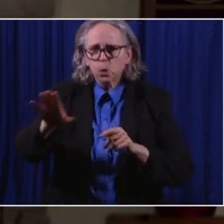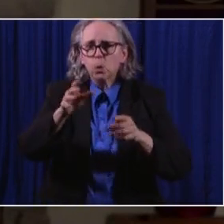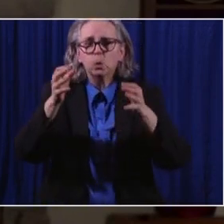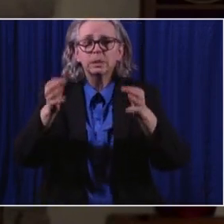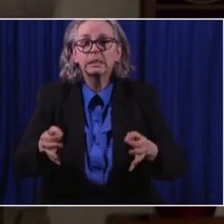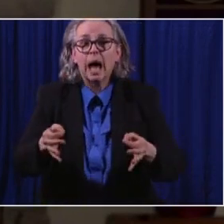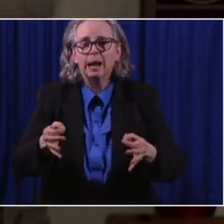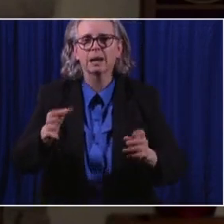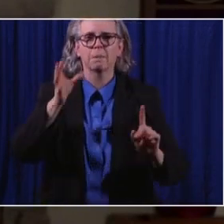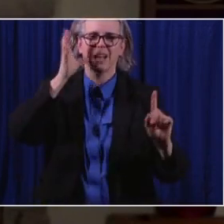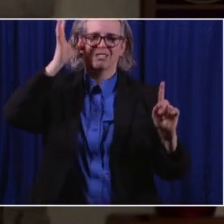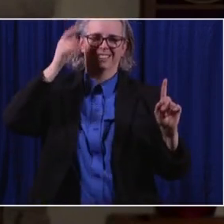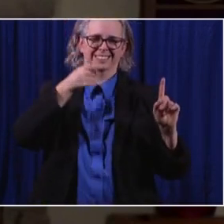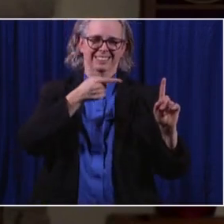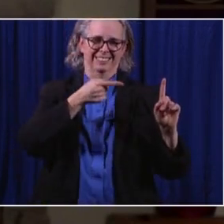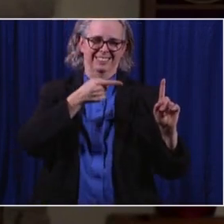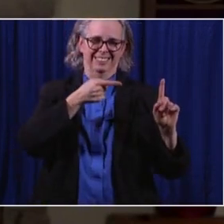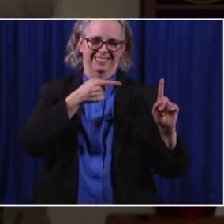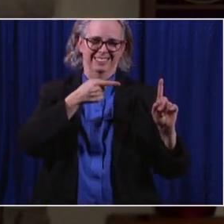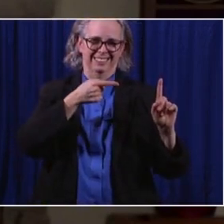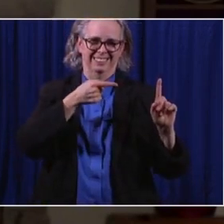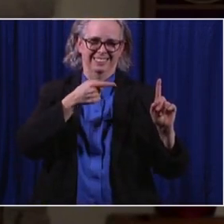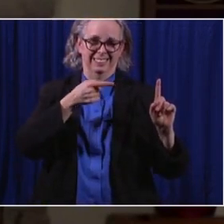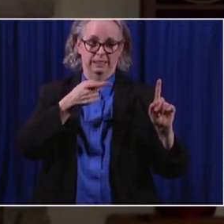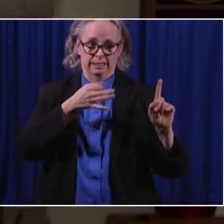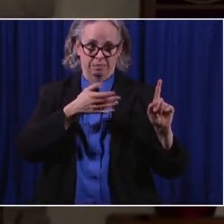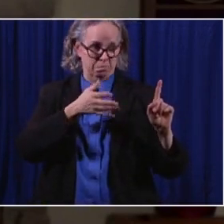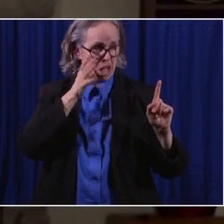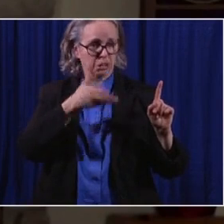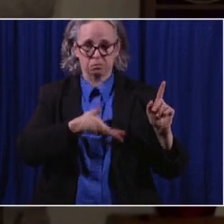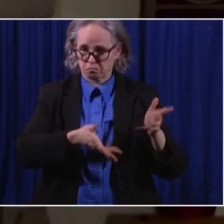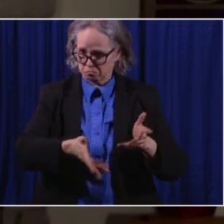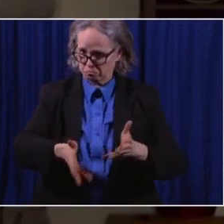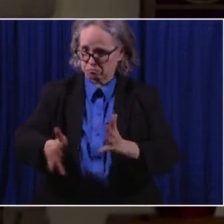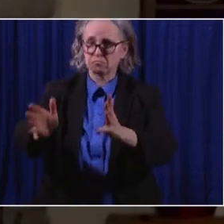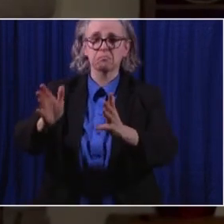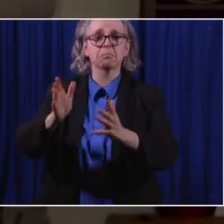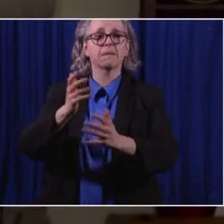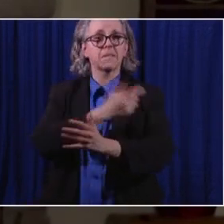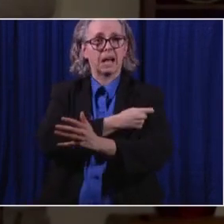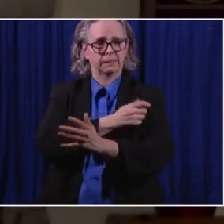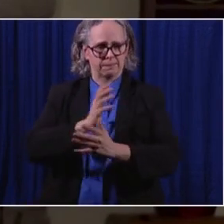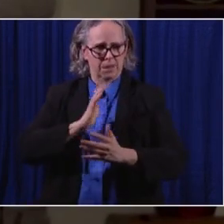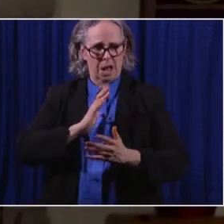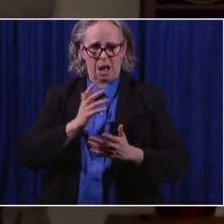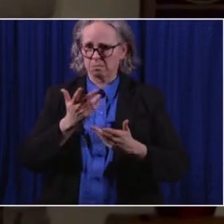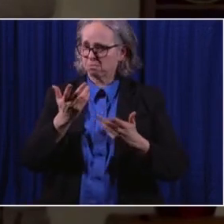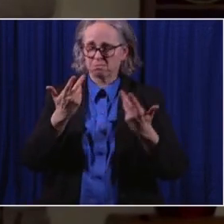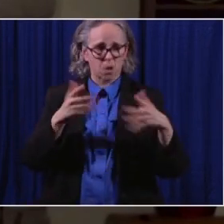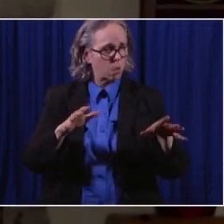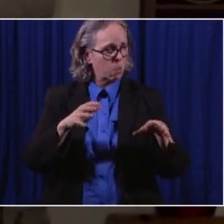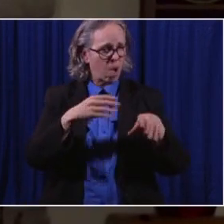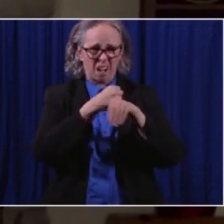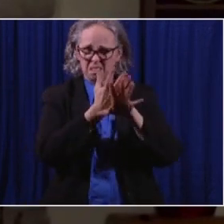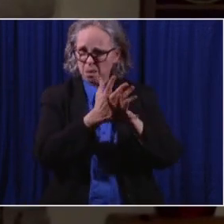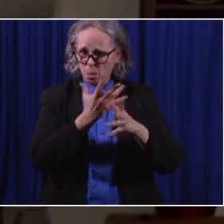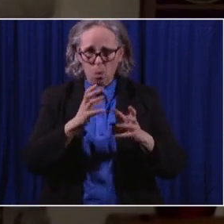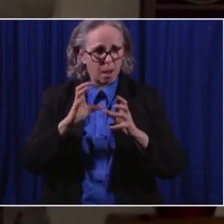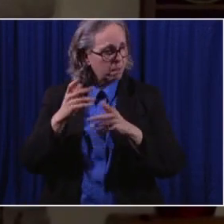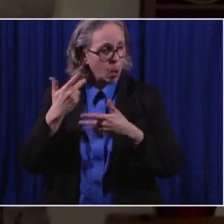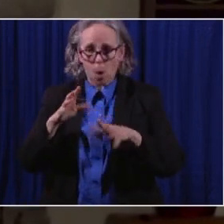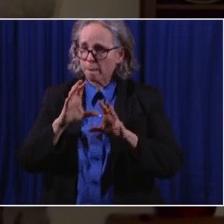make a decision, they feel the child's better off remote. That's fully acceptable. That's fine. Parents